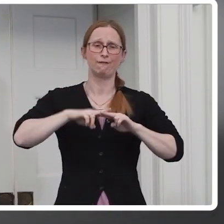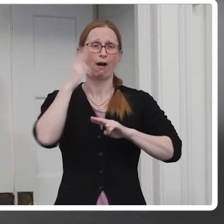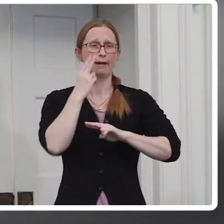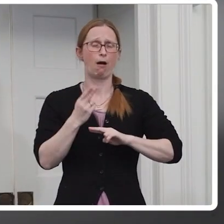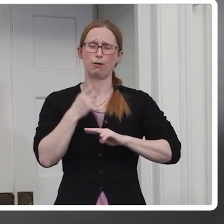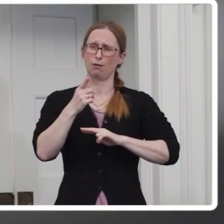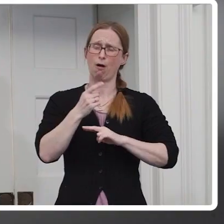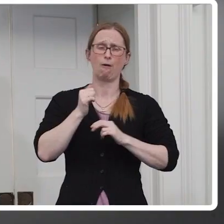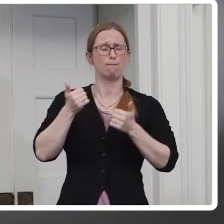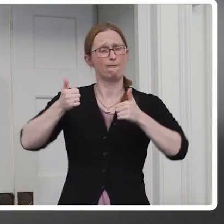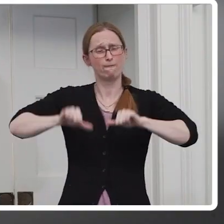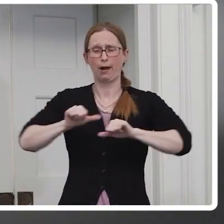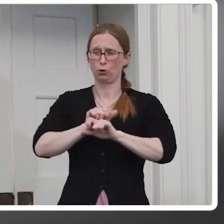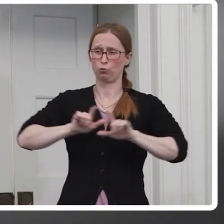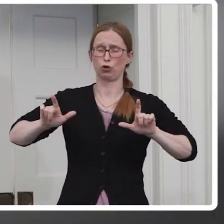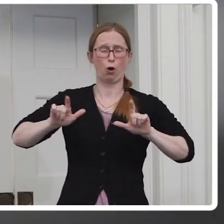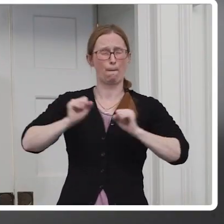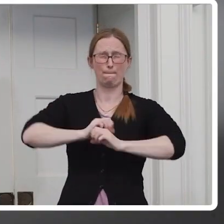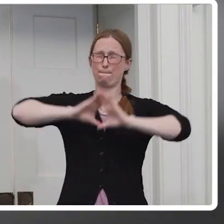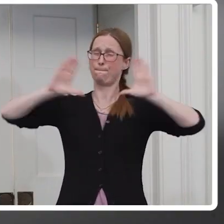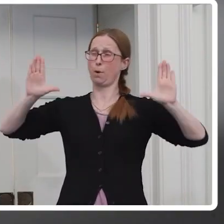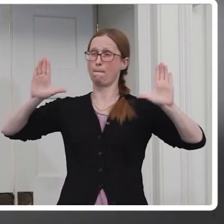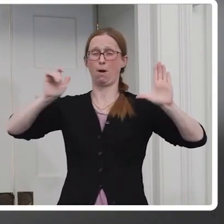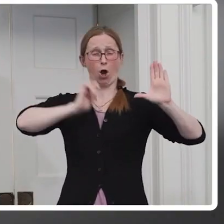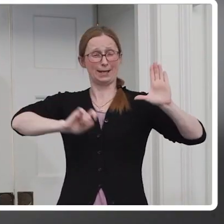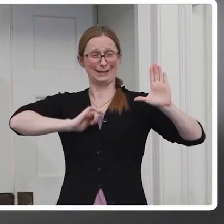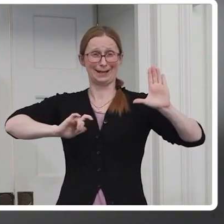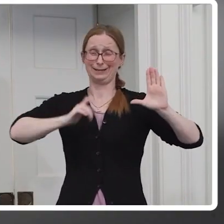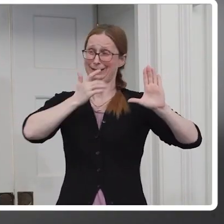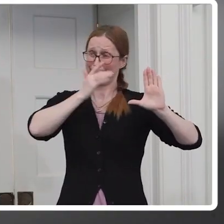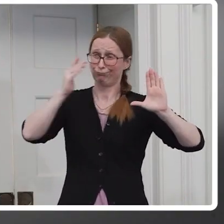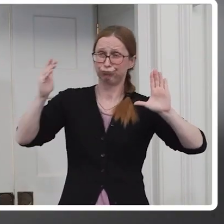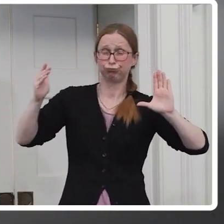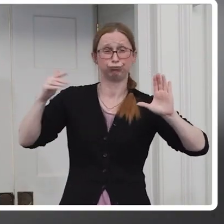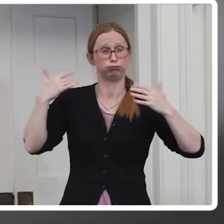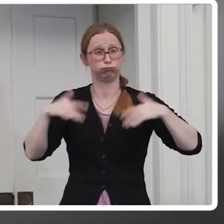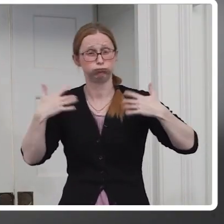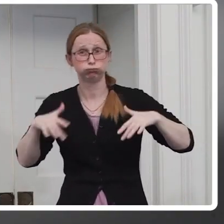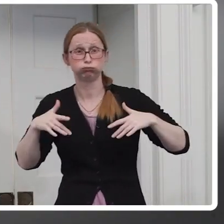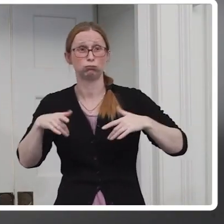powerful and huge figurative paintings in her final show, the Identity series,